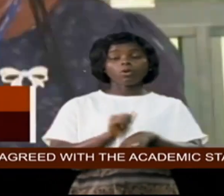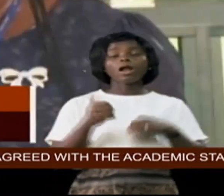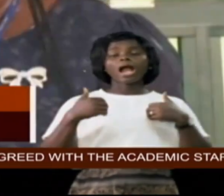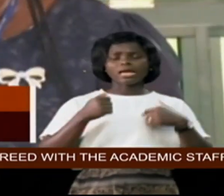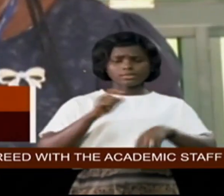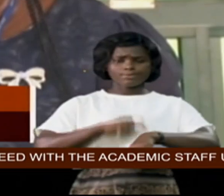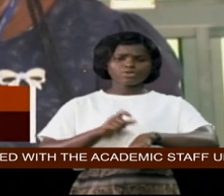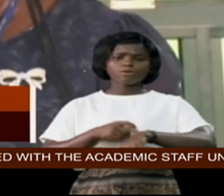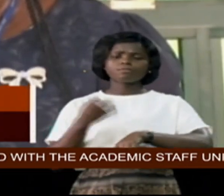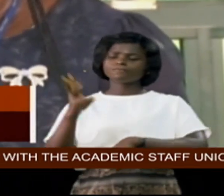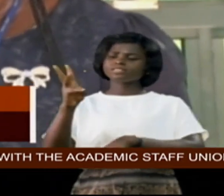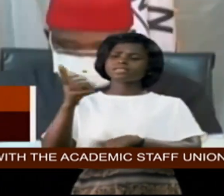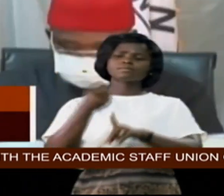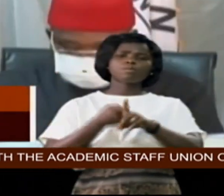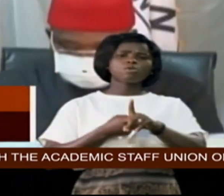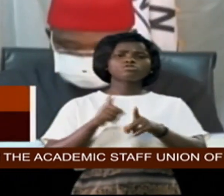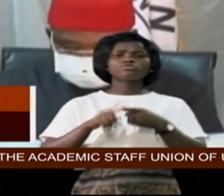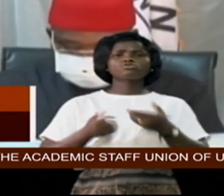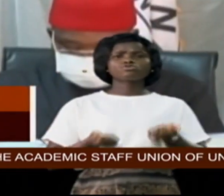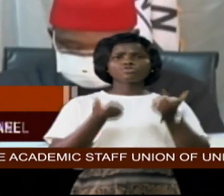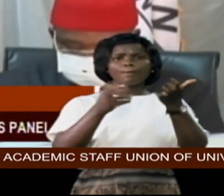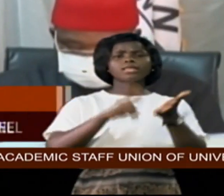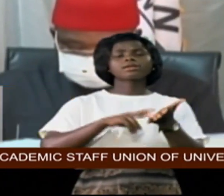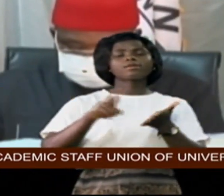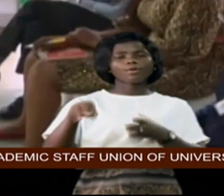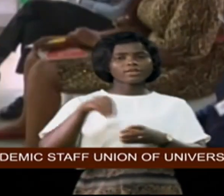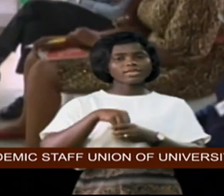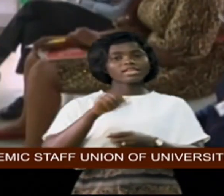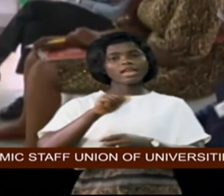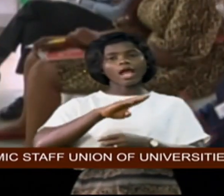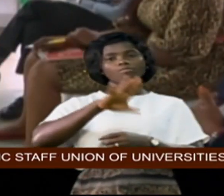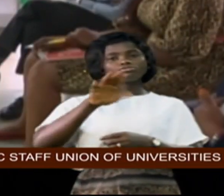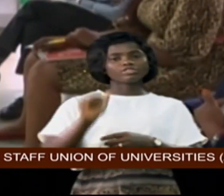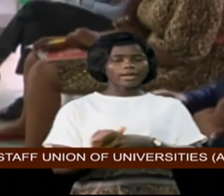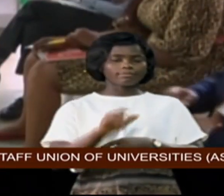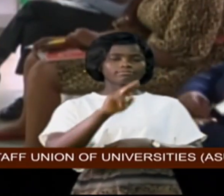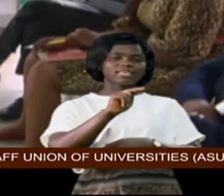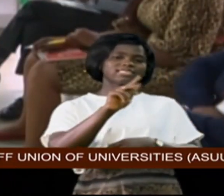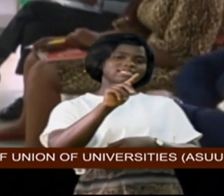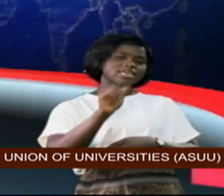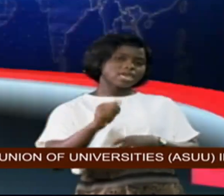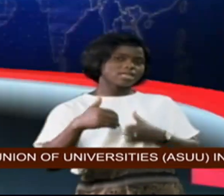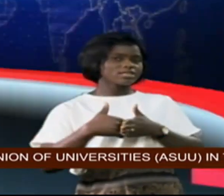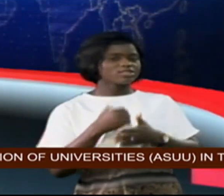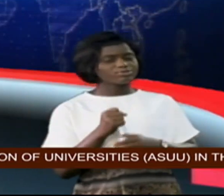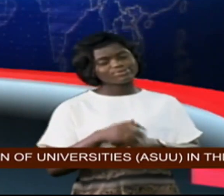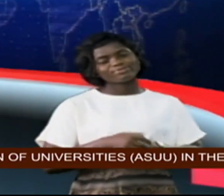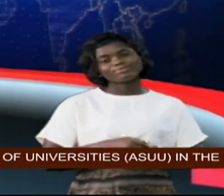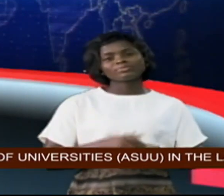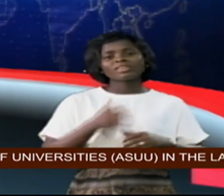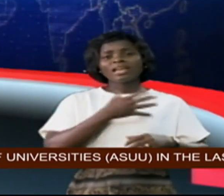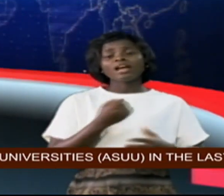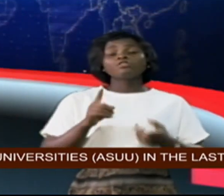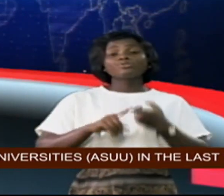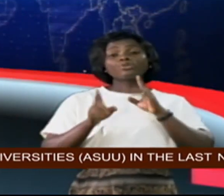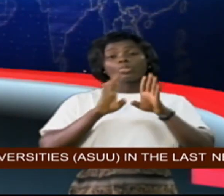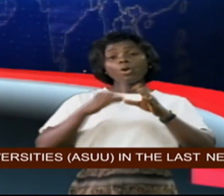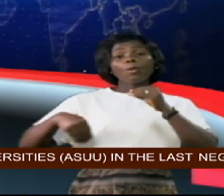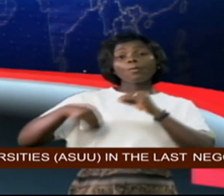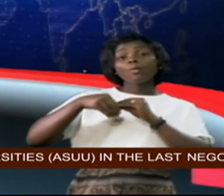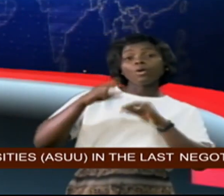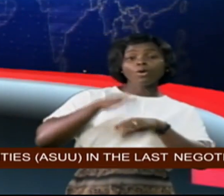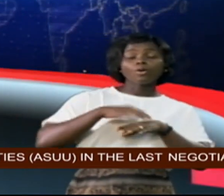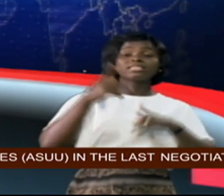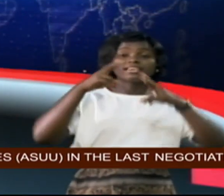to submit its report. In Abuja, Omenka Marachuku, NTA News. And to talk more on the